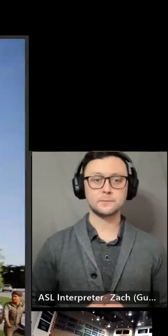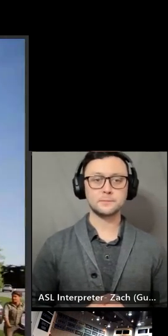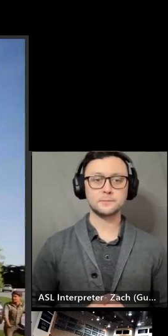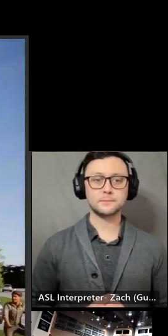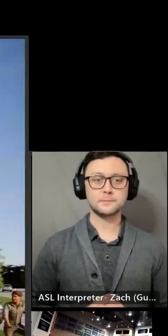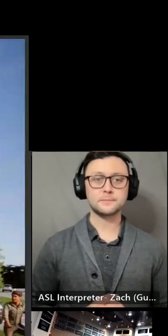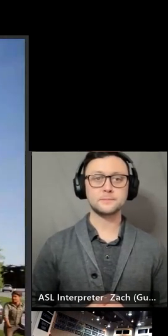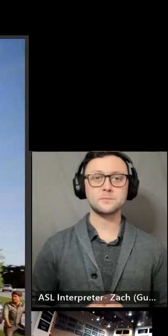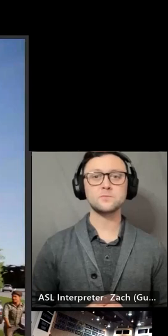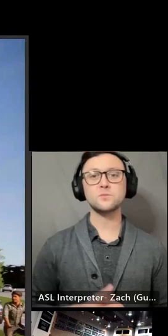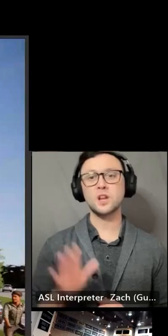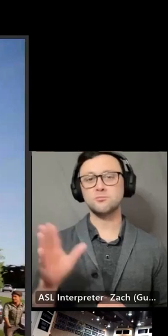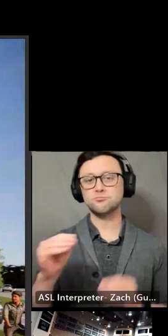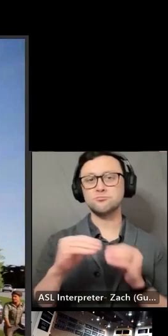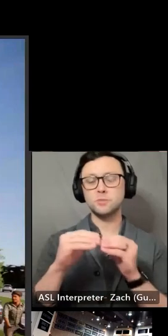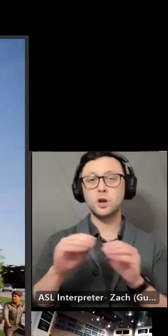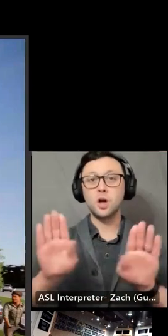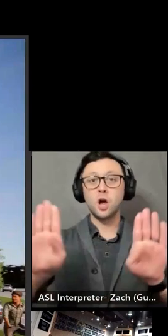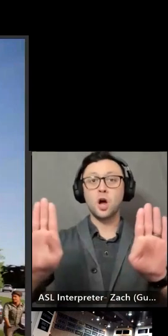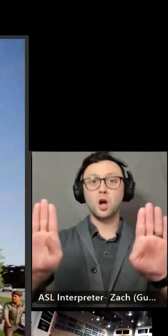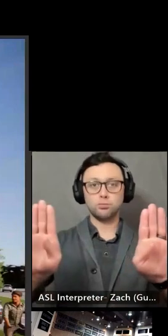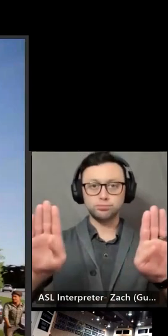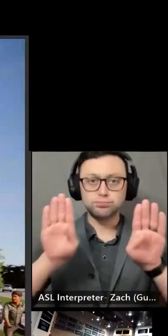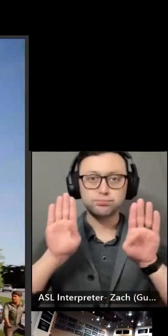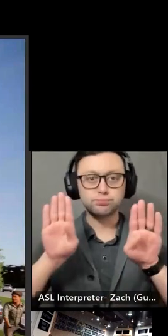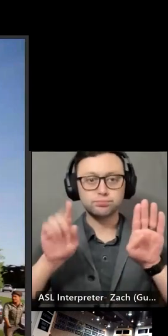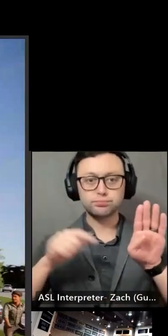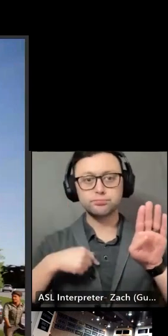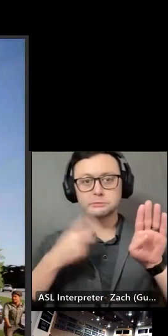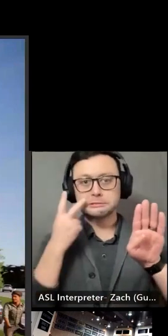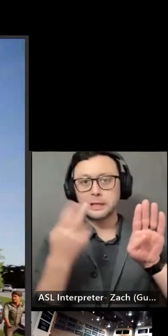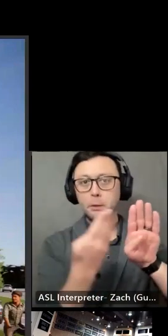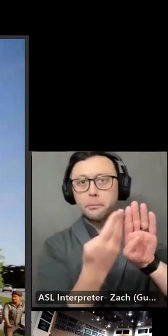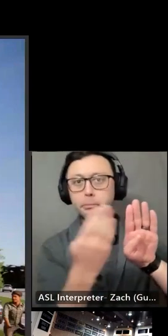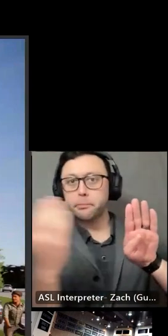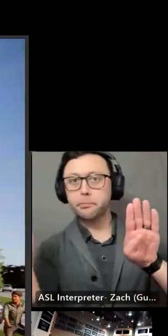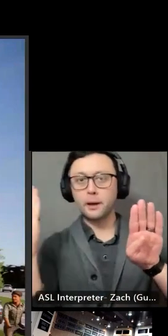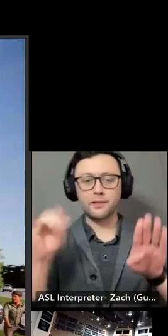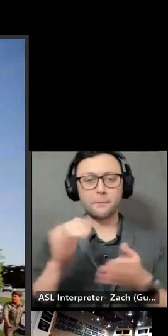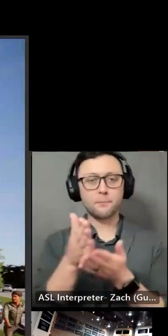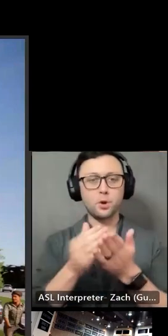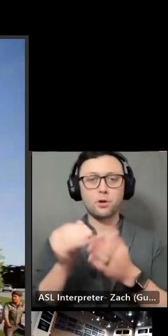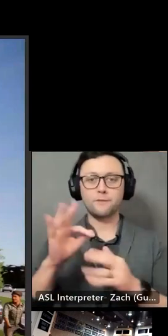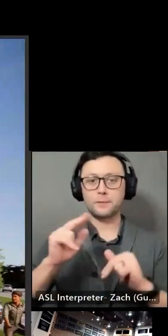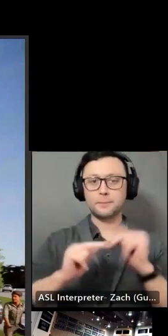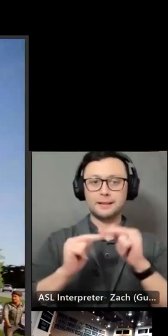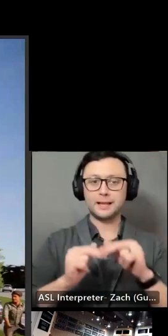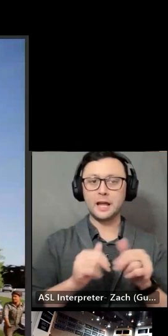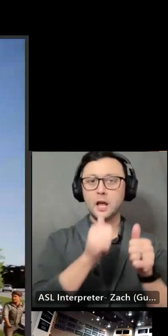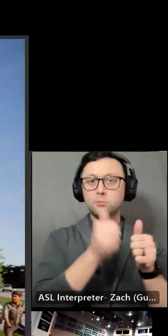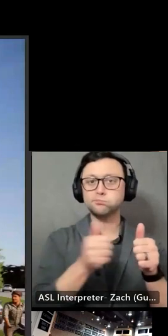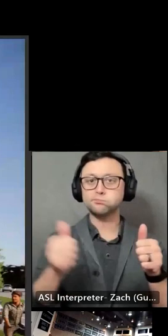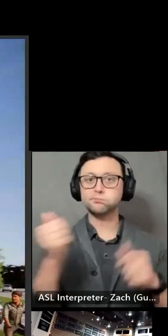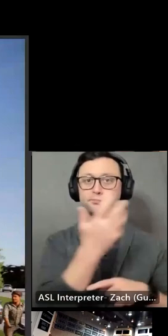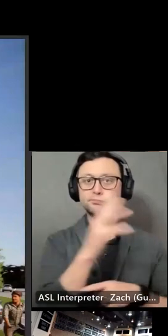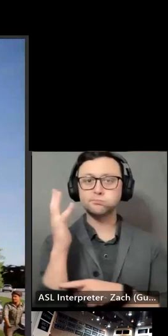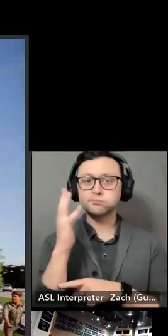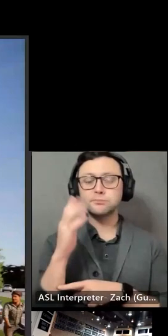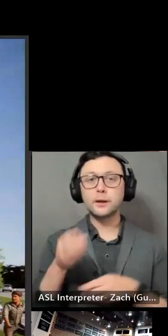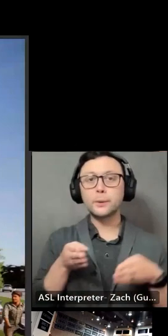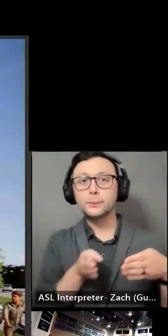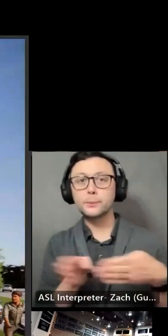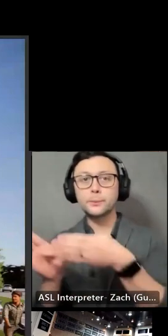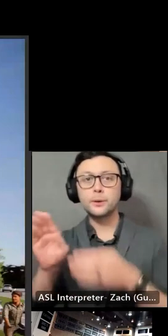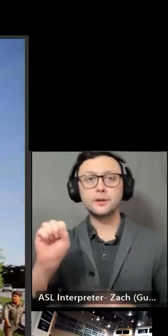today's site. Here, I just wanted to zoom in on the area of the building that's the closest to the sidewalk of